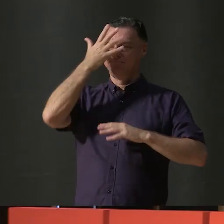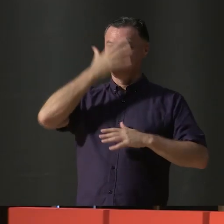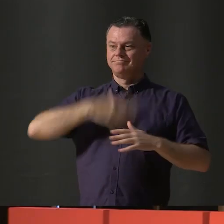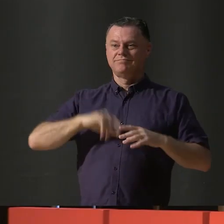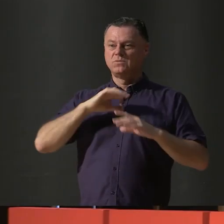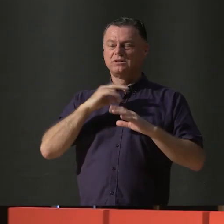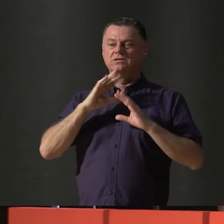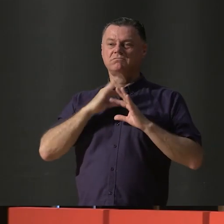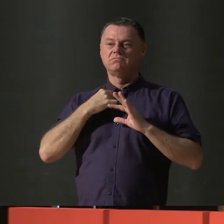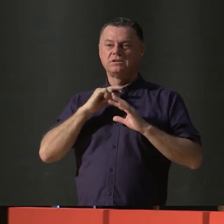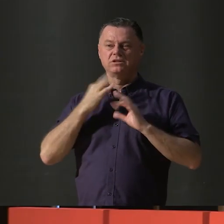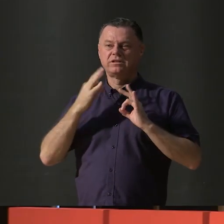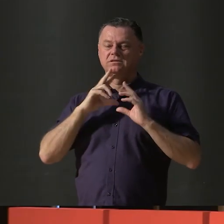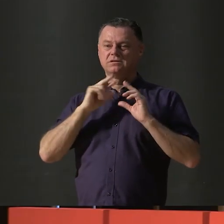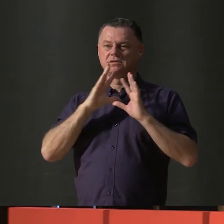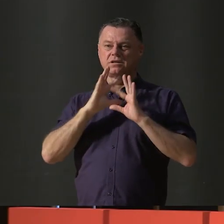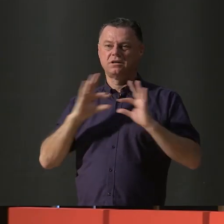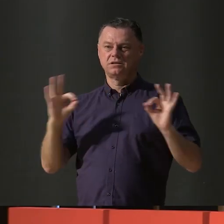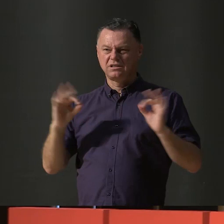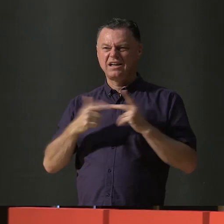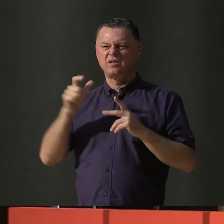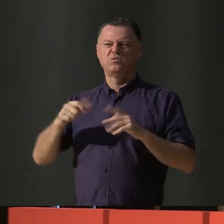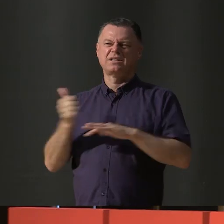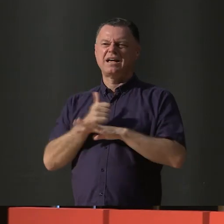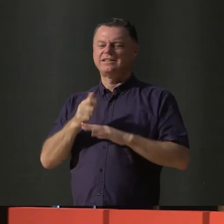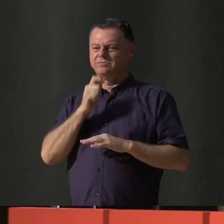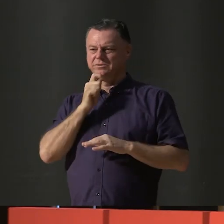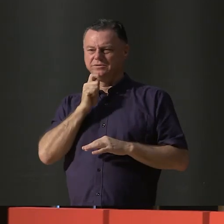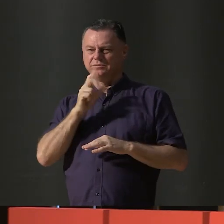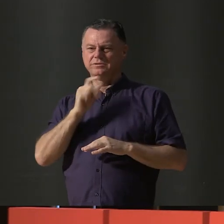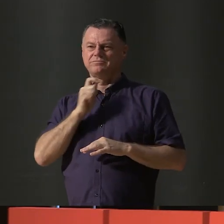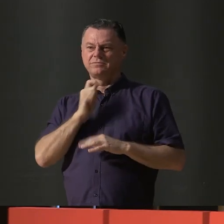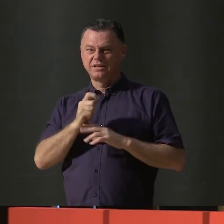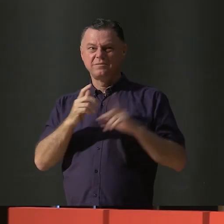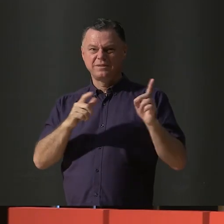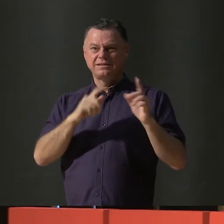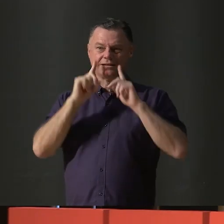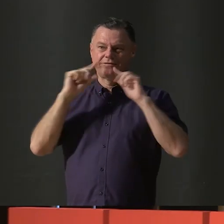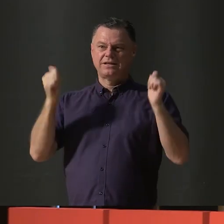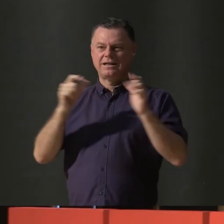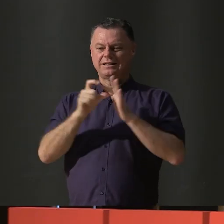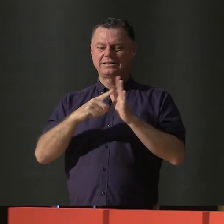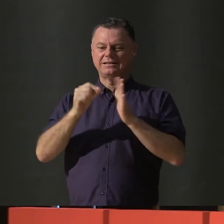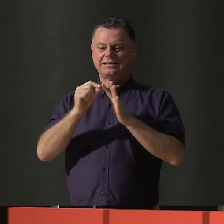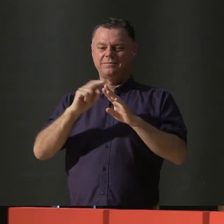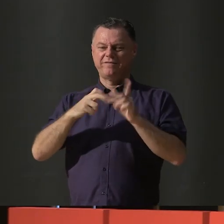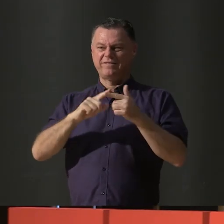Upon arriving at the museum, visitors could be greeted by the Dali deepfake and could even snap